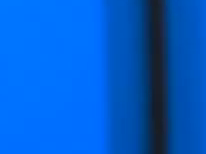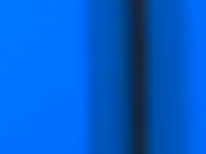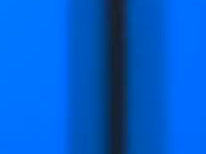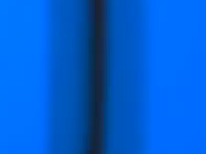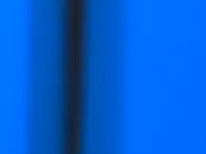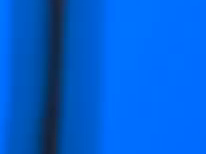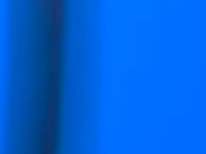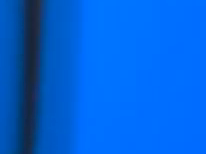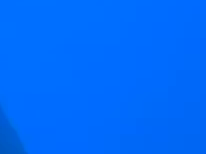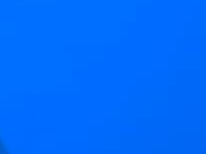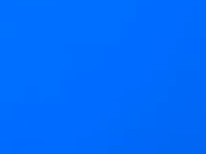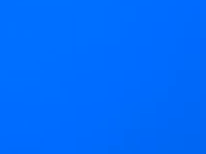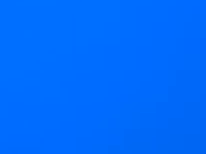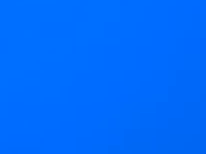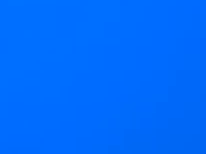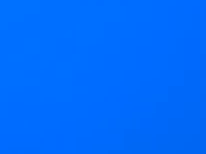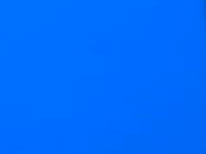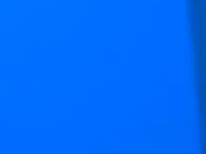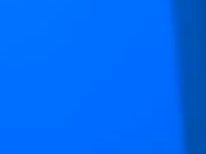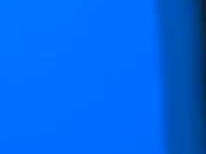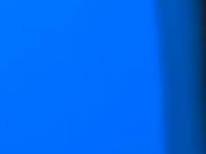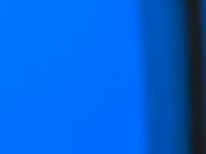ZNS Total Sports.